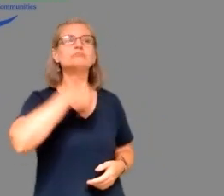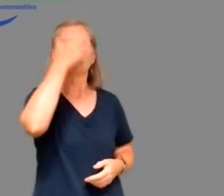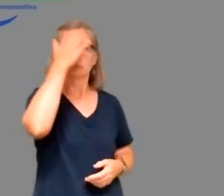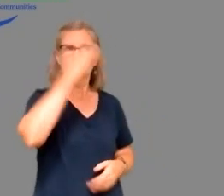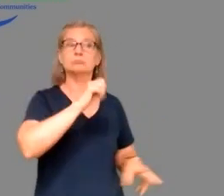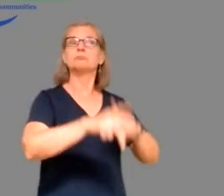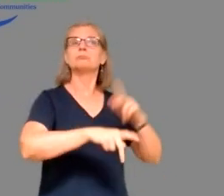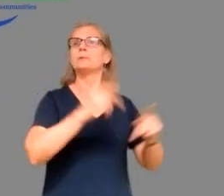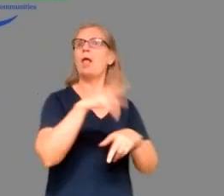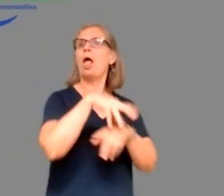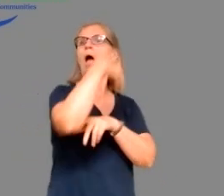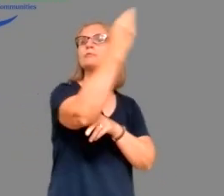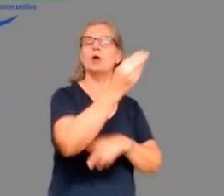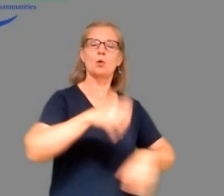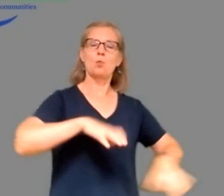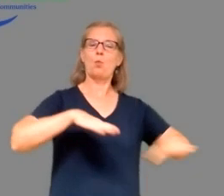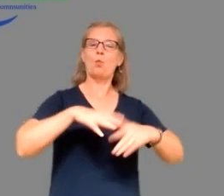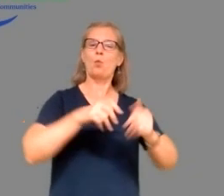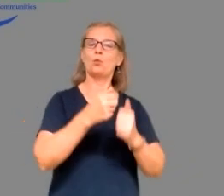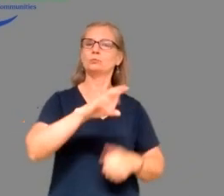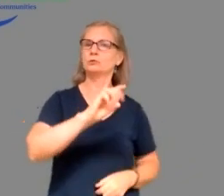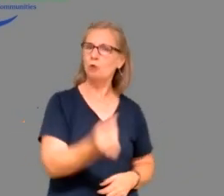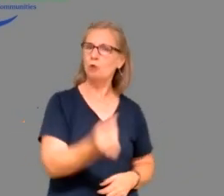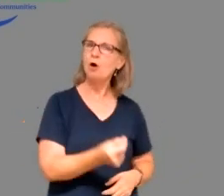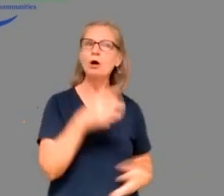dogs and milling around. Yeah. You know, ultimately, if you're going to go out,